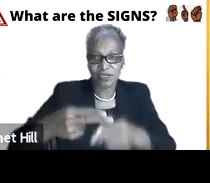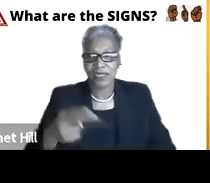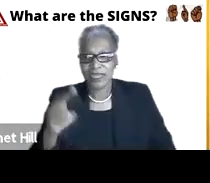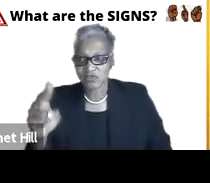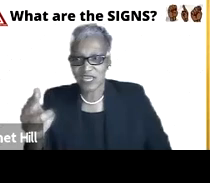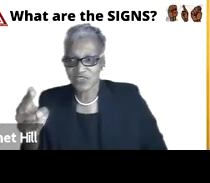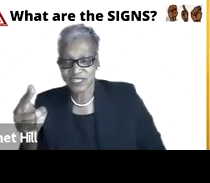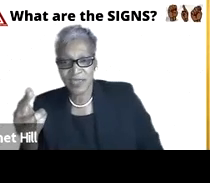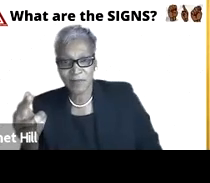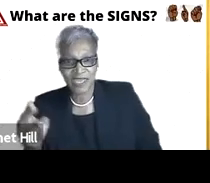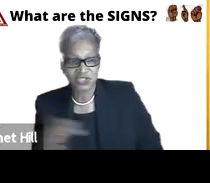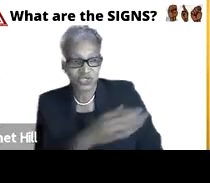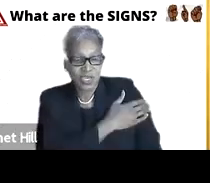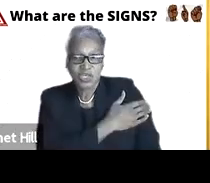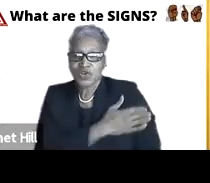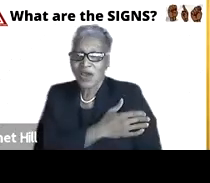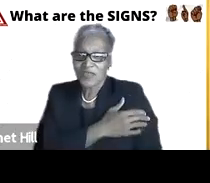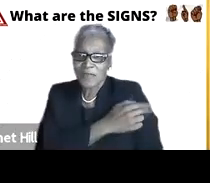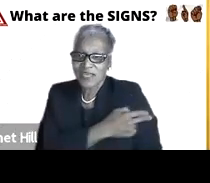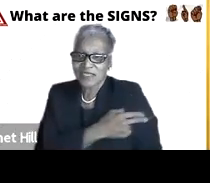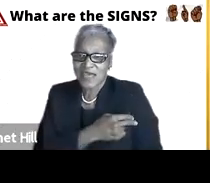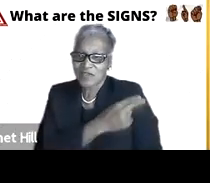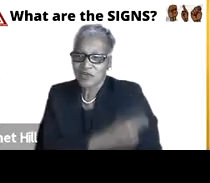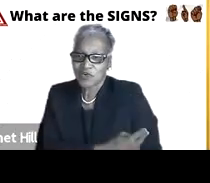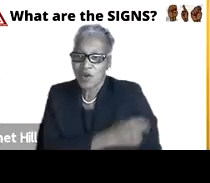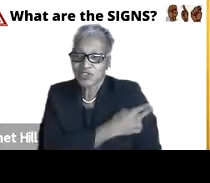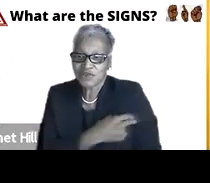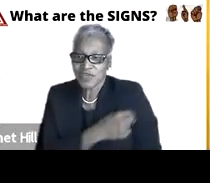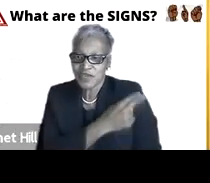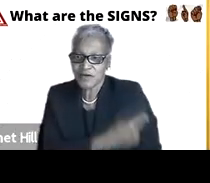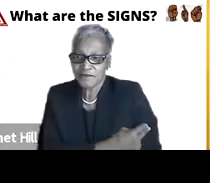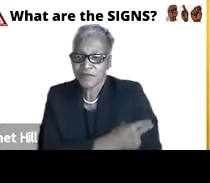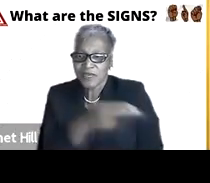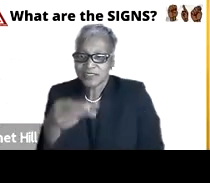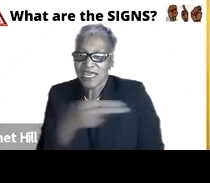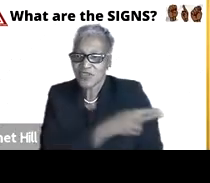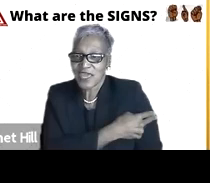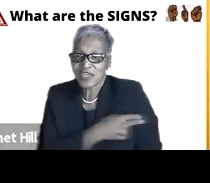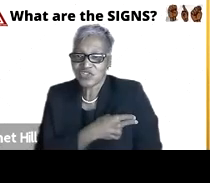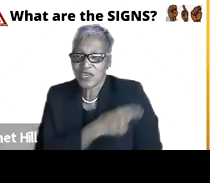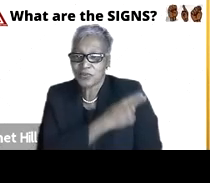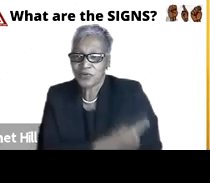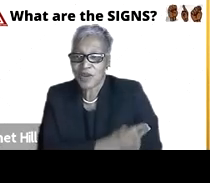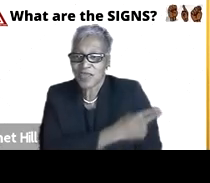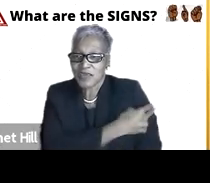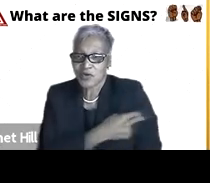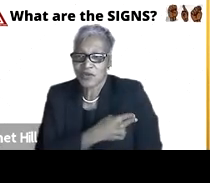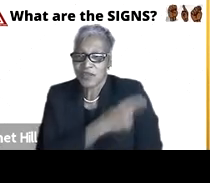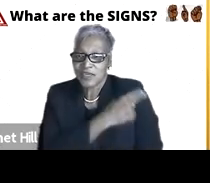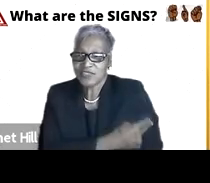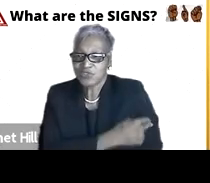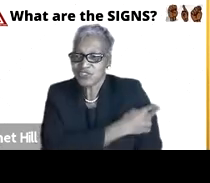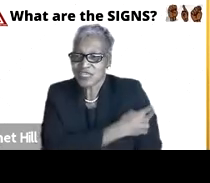H. Now, take the same H. You know how the medics have the little cross over here? Take the H and put it right